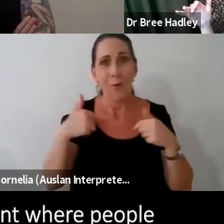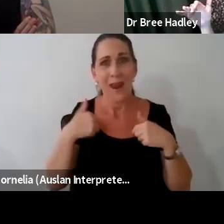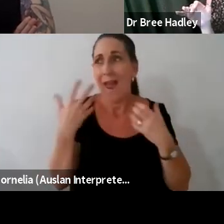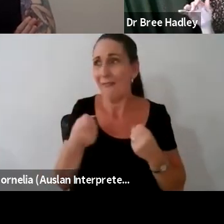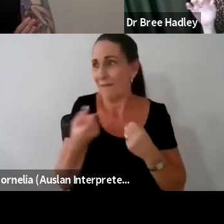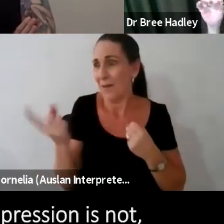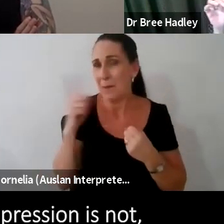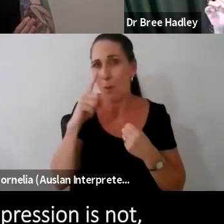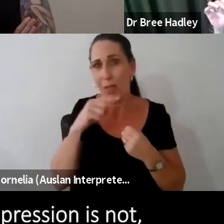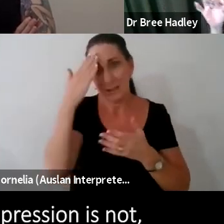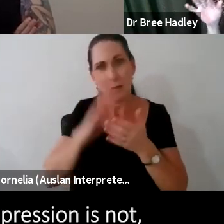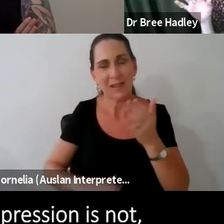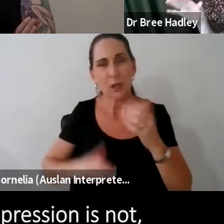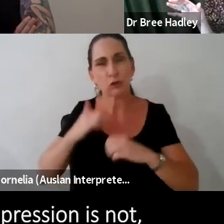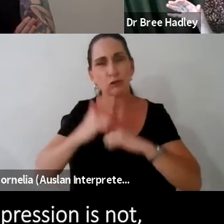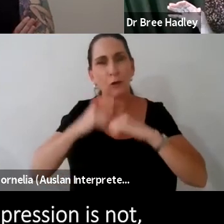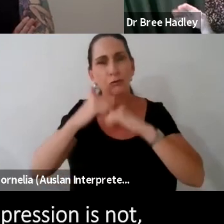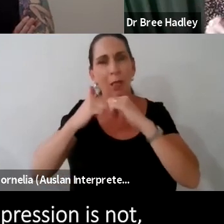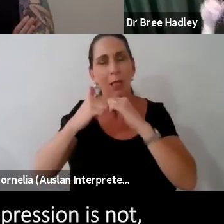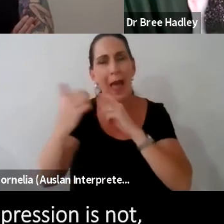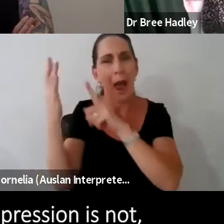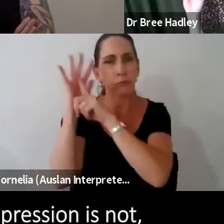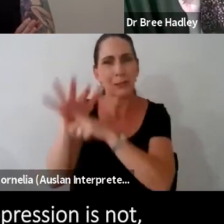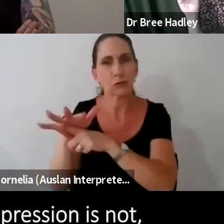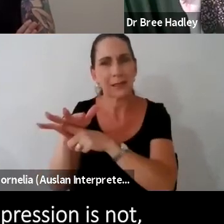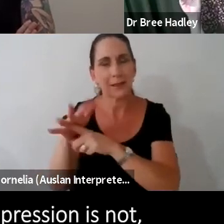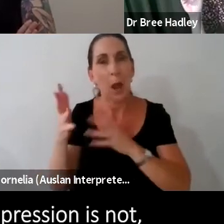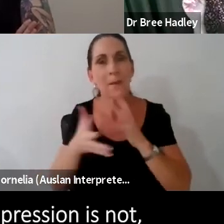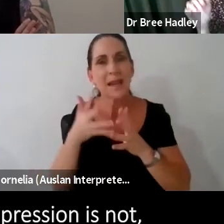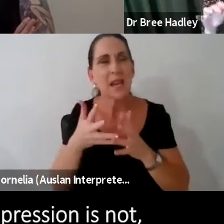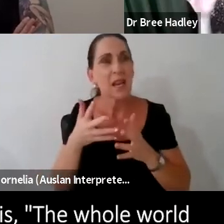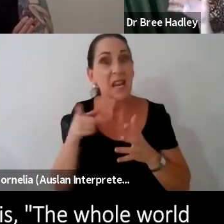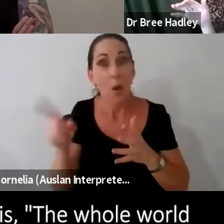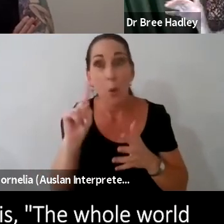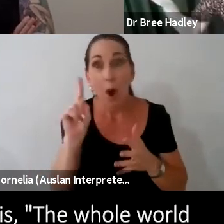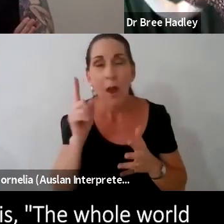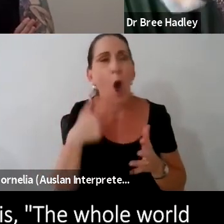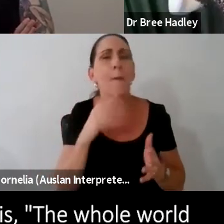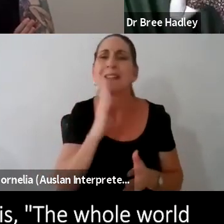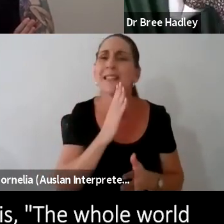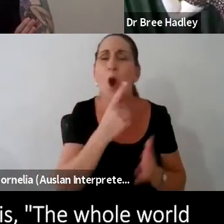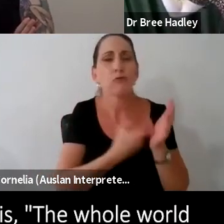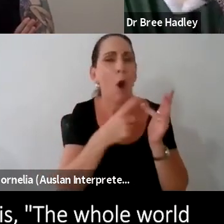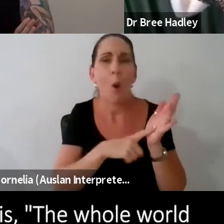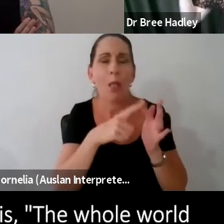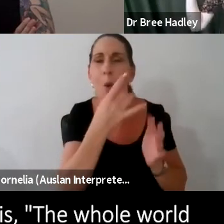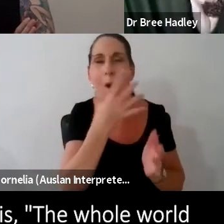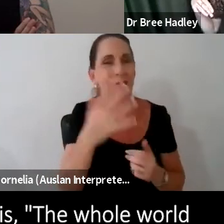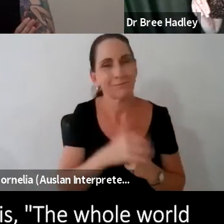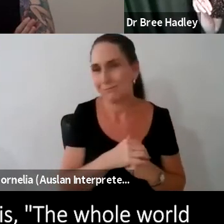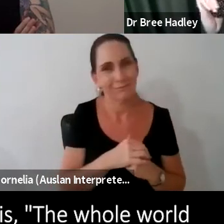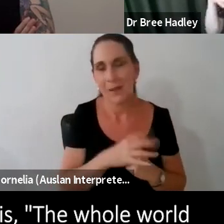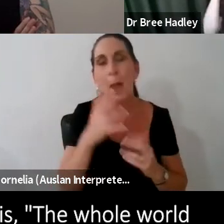oppression, and structural oppression is not I missed out on a role one time. Structural oppression is the whole world is making